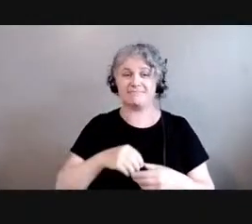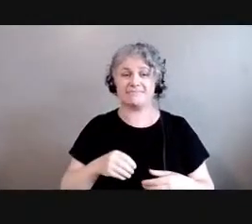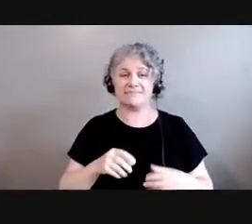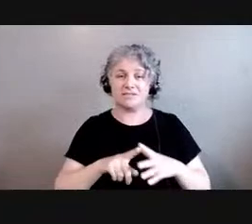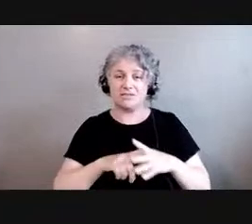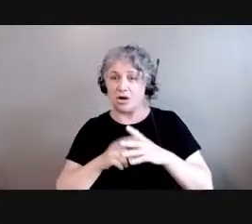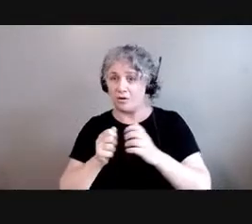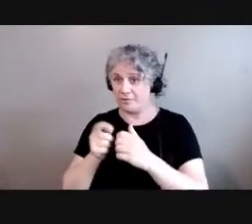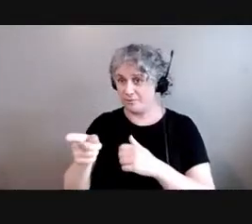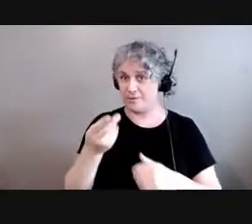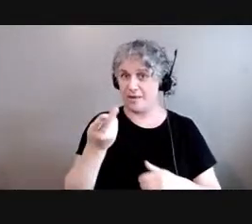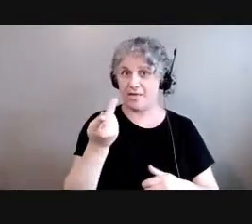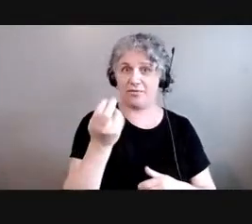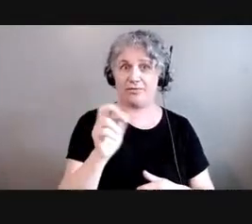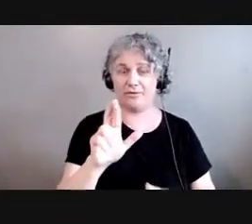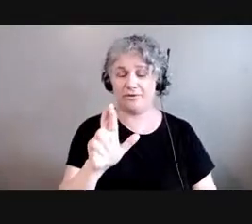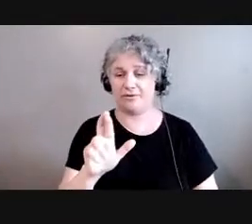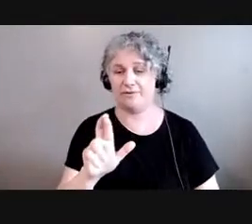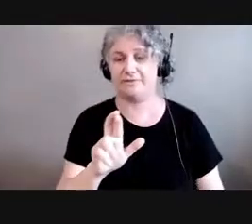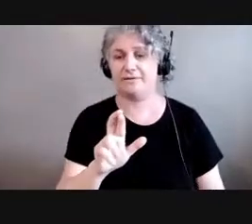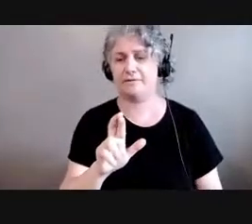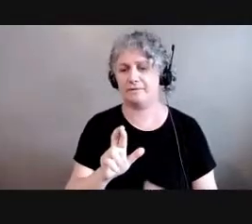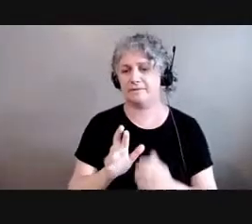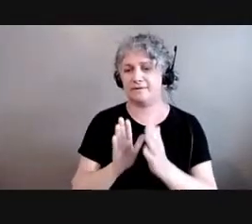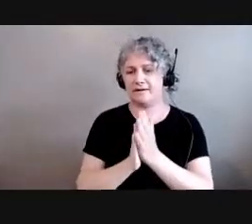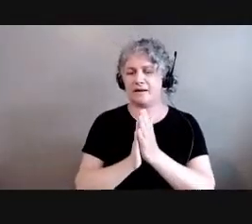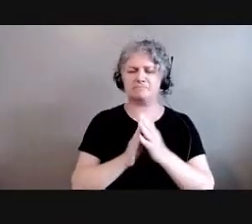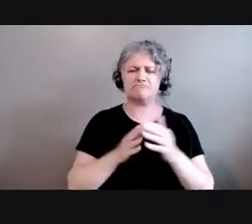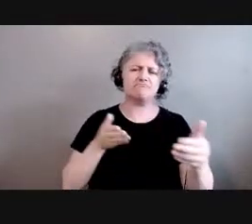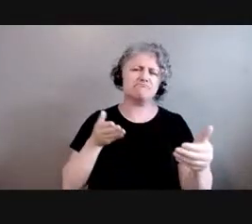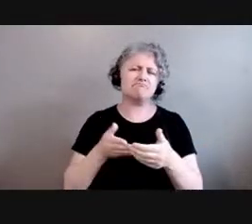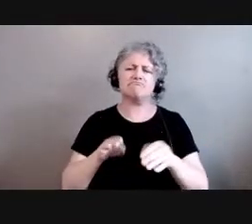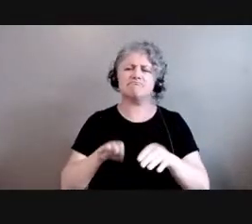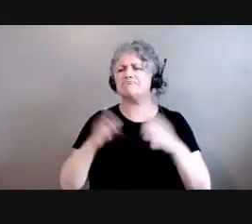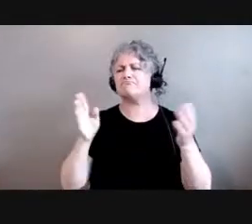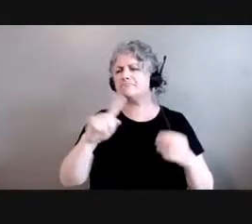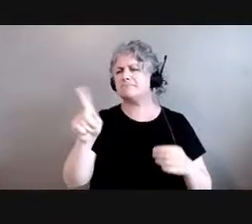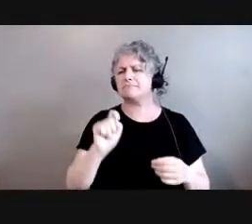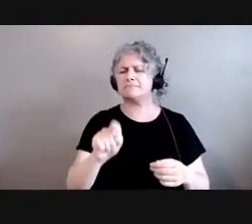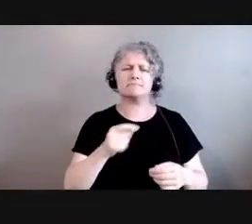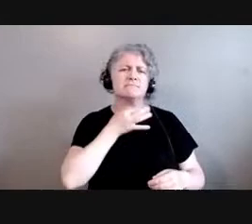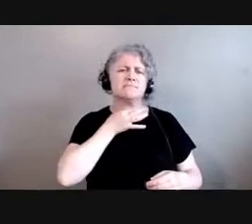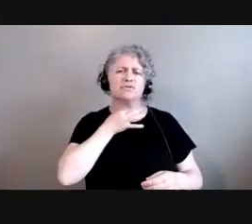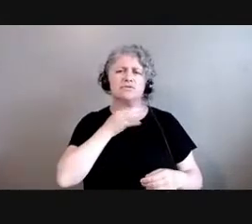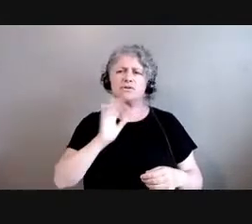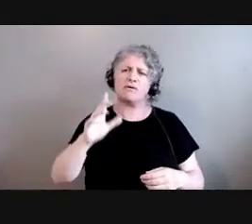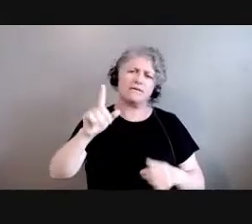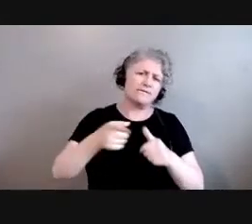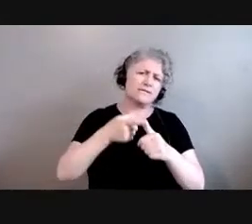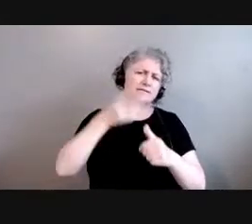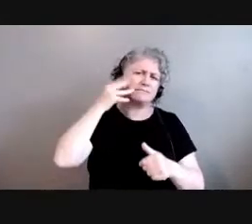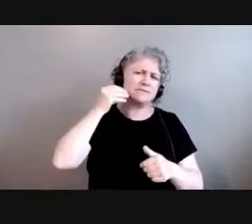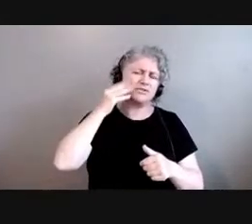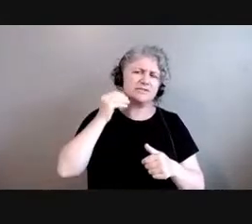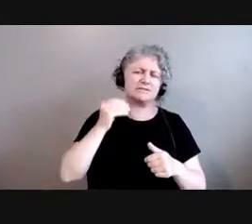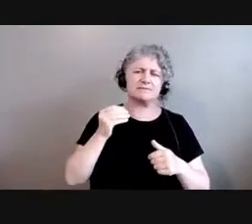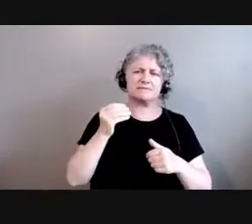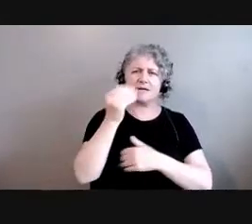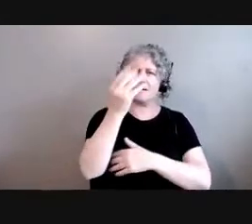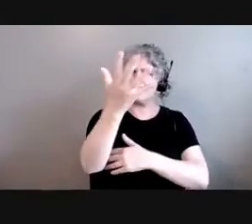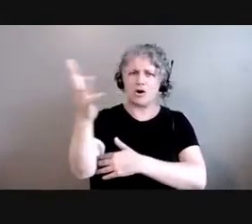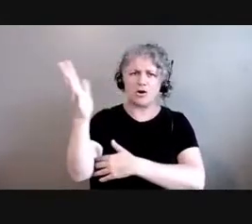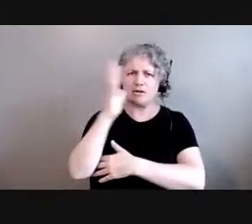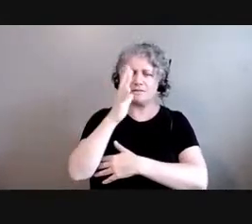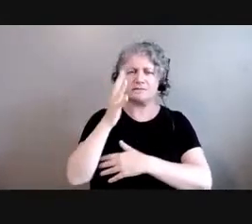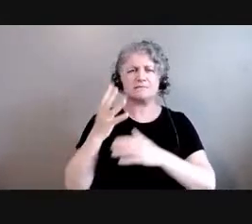you, Heather, and just ask kind of an intro question on what was your first experience with navigating and engaging